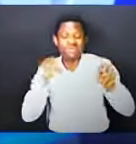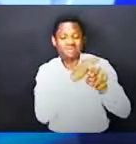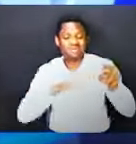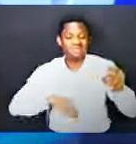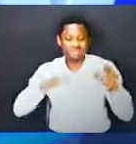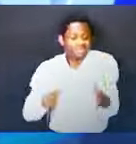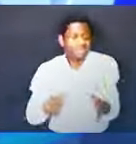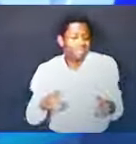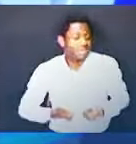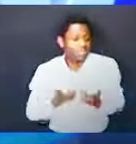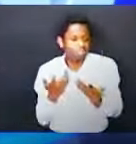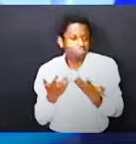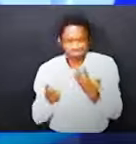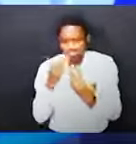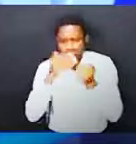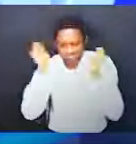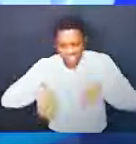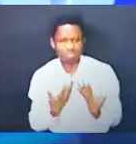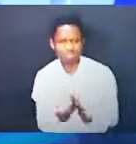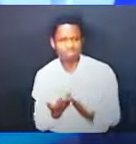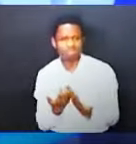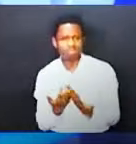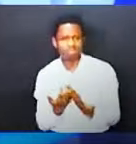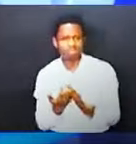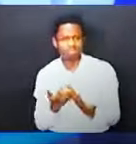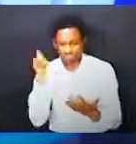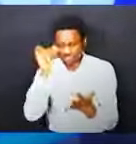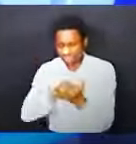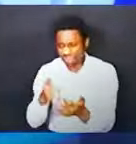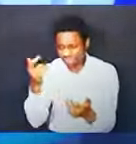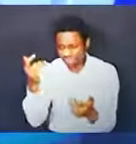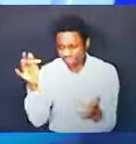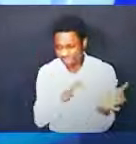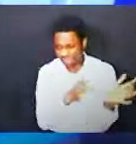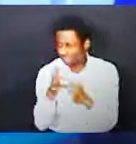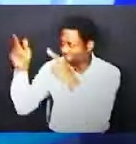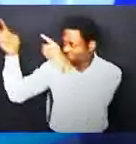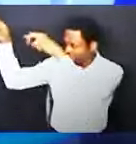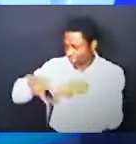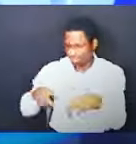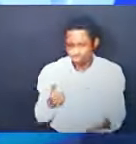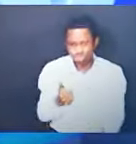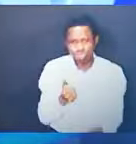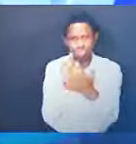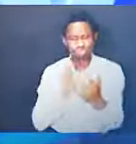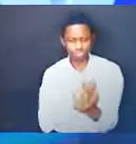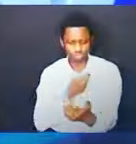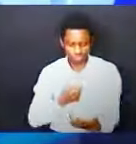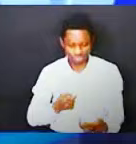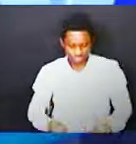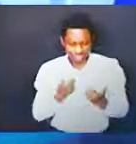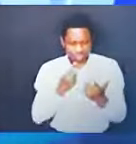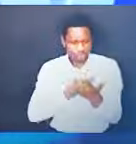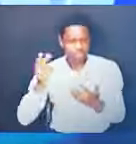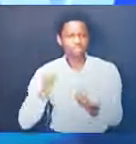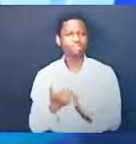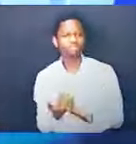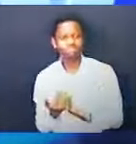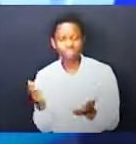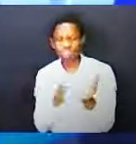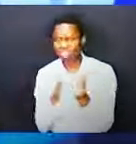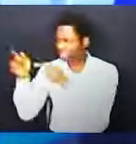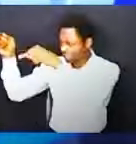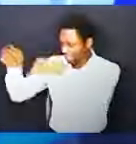And we can. Because that is the reason why Jesus came to die. To help